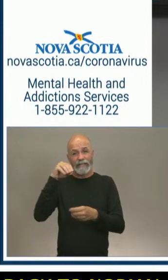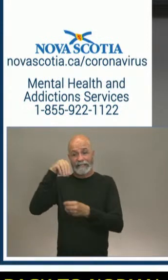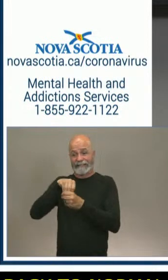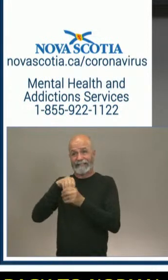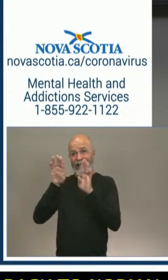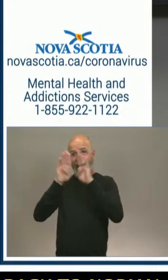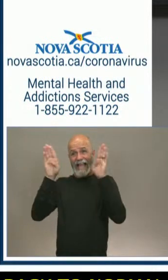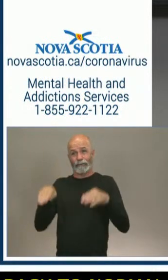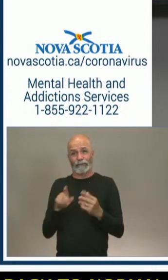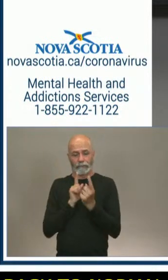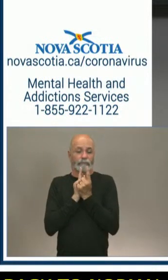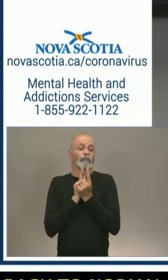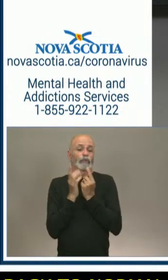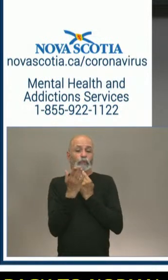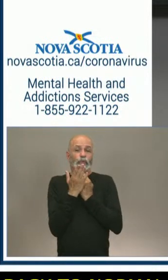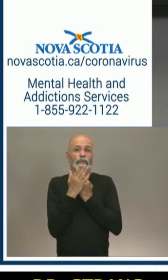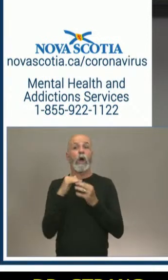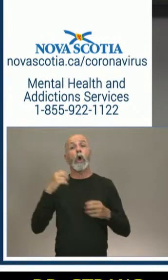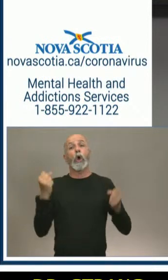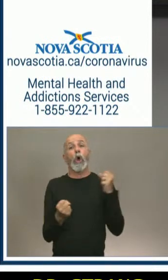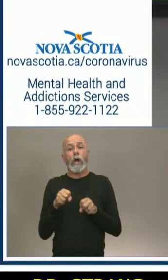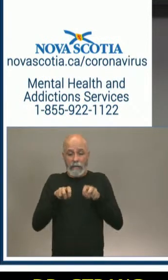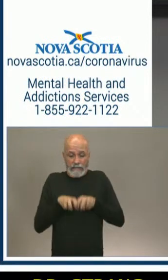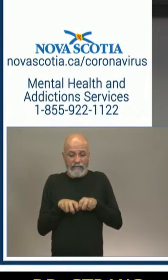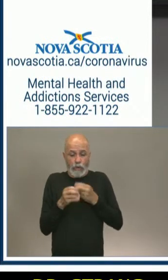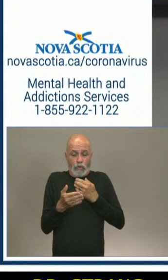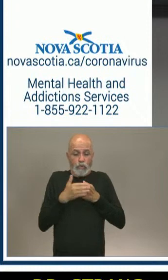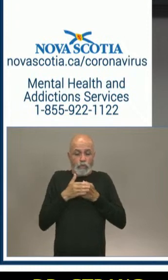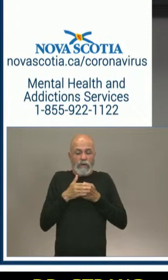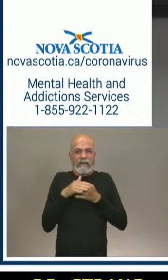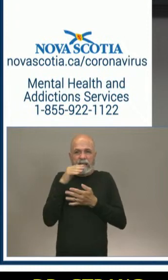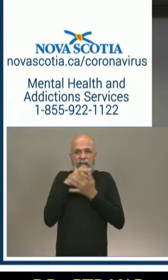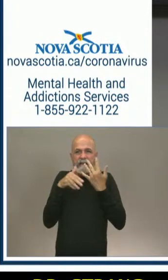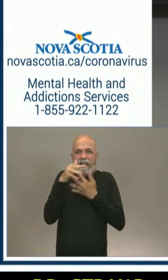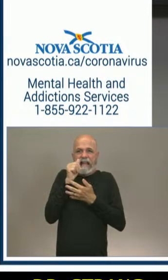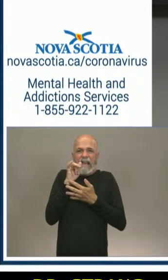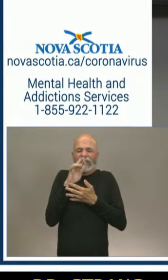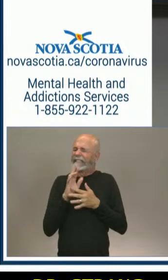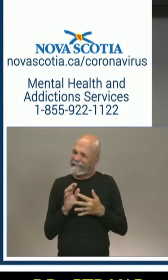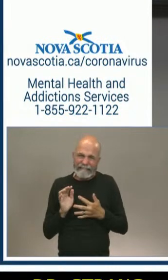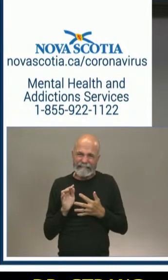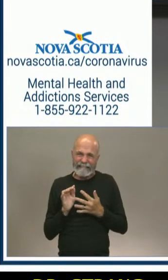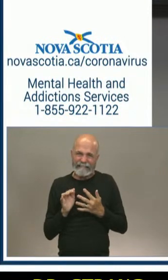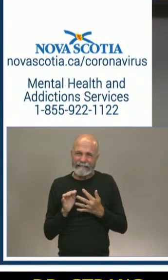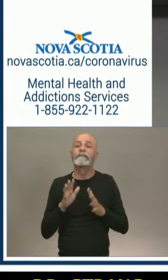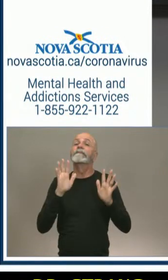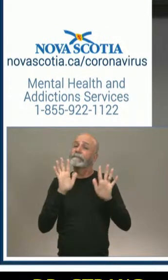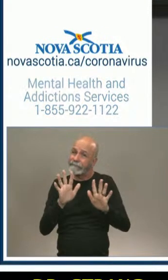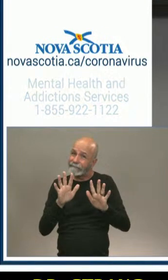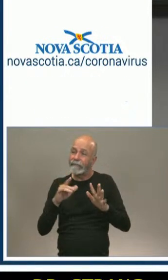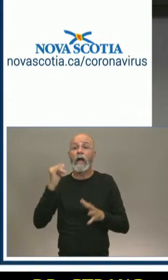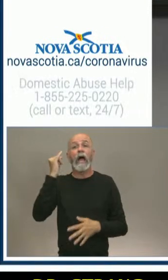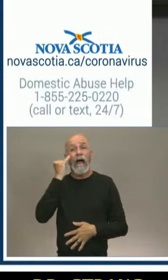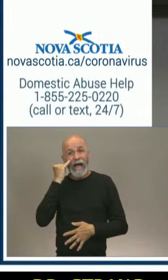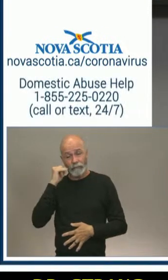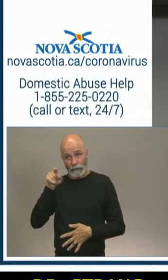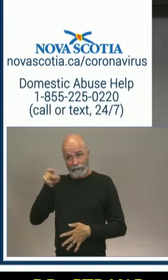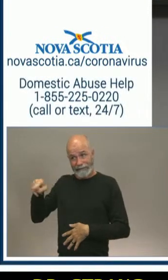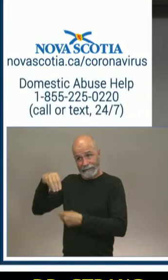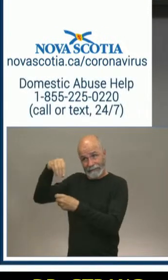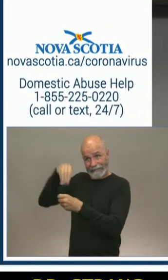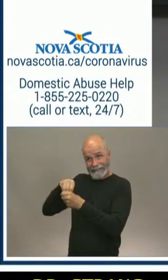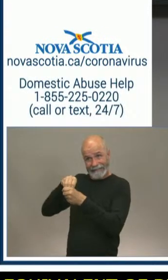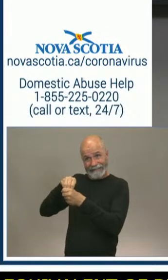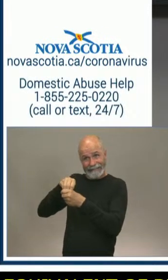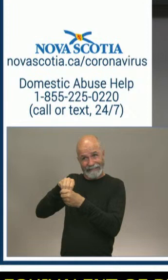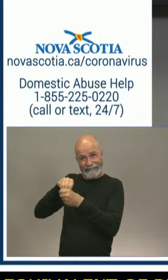shared airspace. So right now we're saying that the house indoors can only be around other